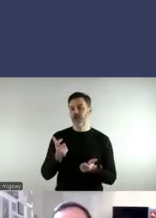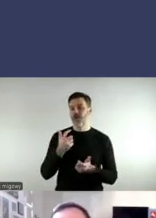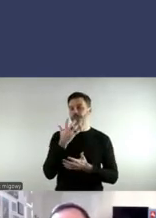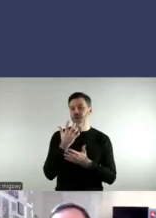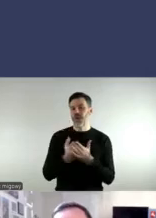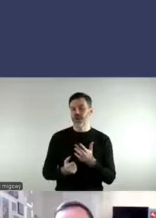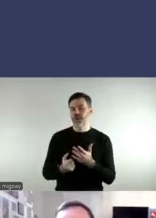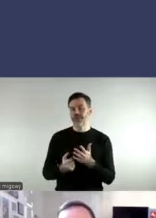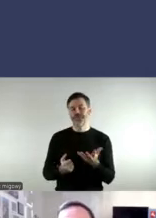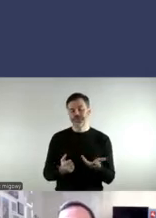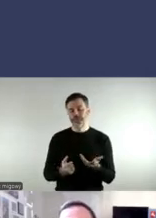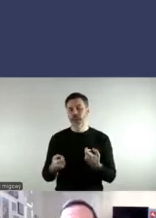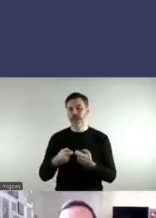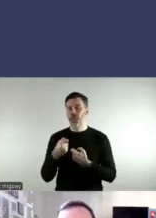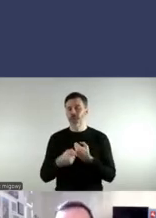But also,